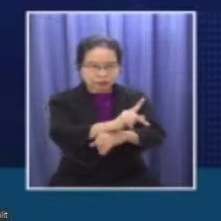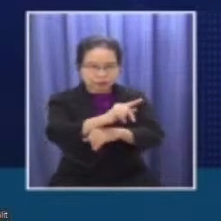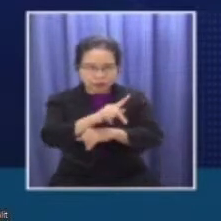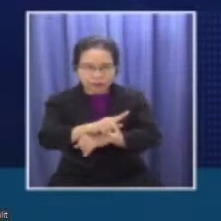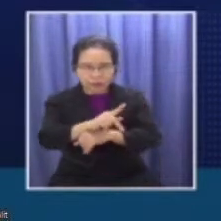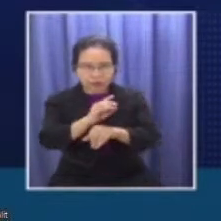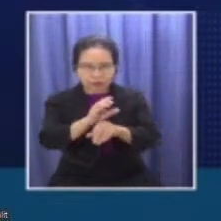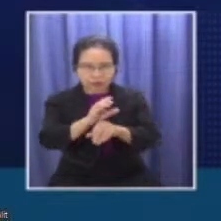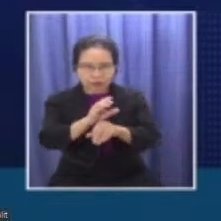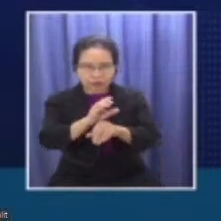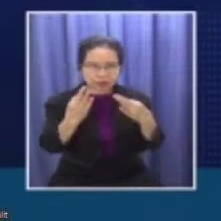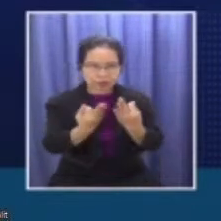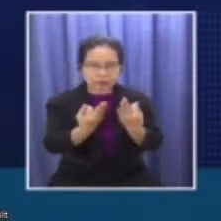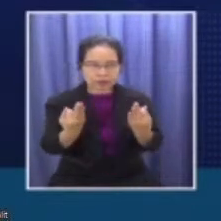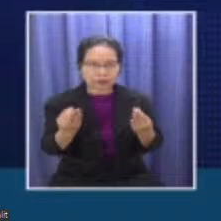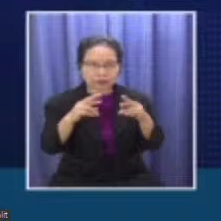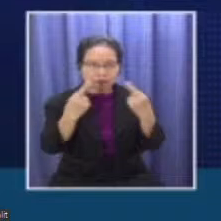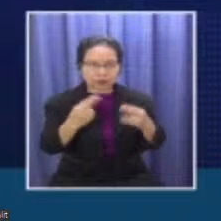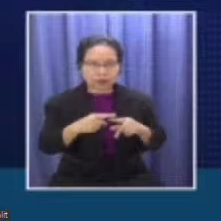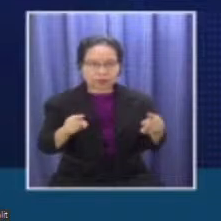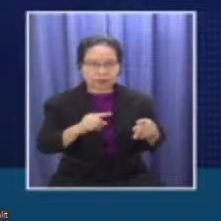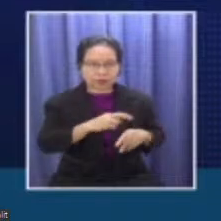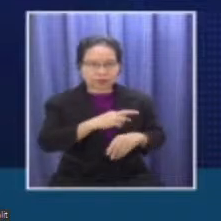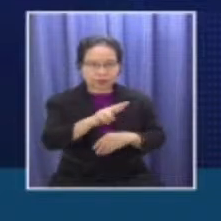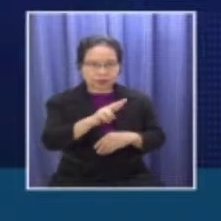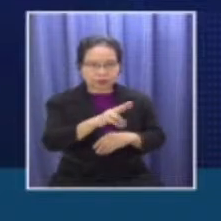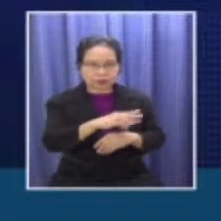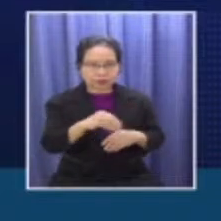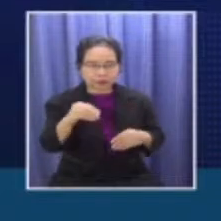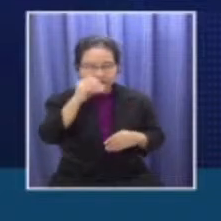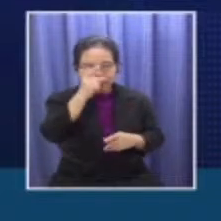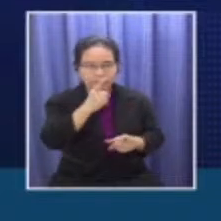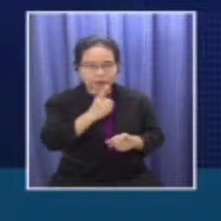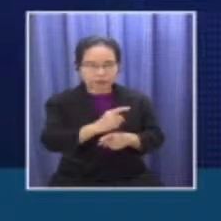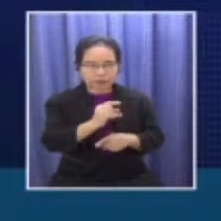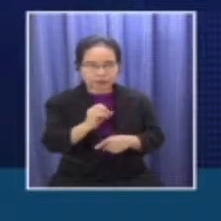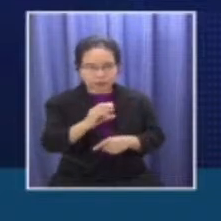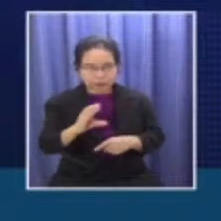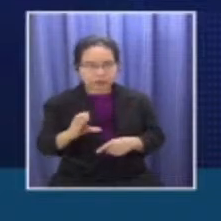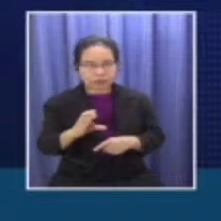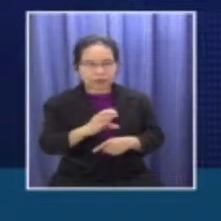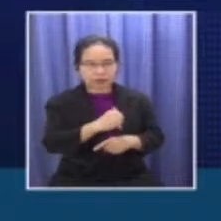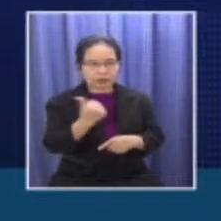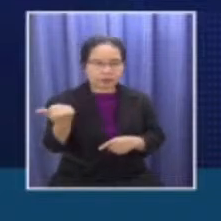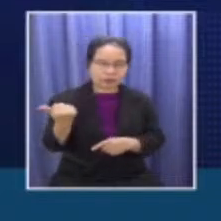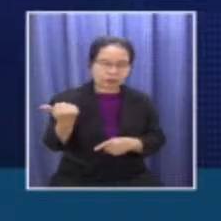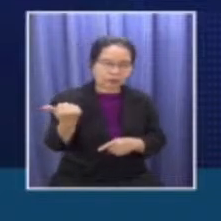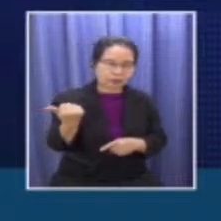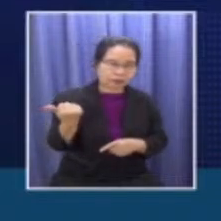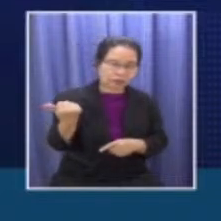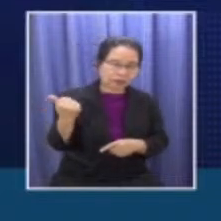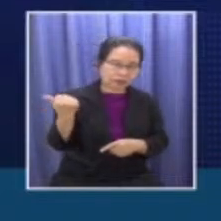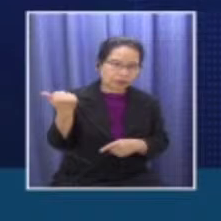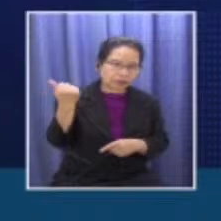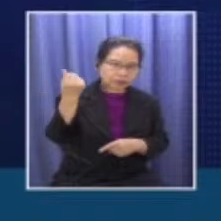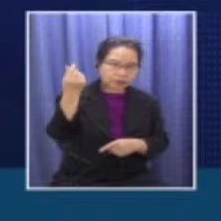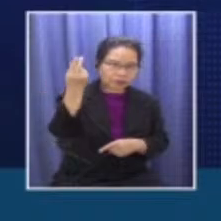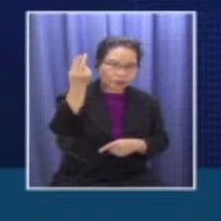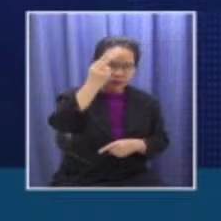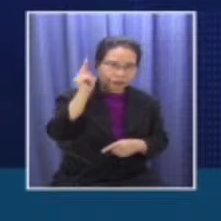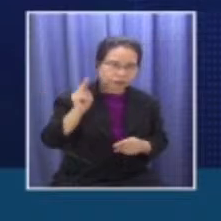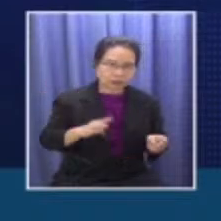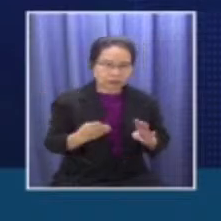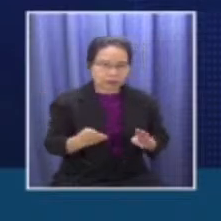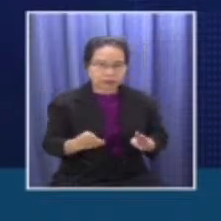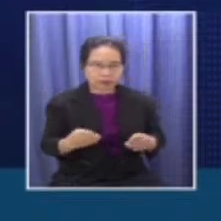churches. Sis Princess Villegas from Puerto Princesa, my brethren, my siblings are in